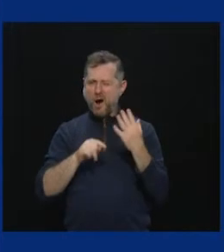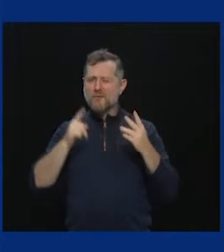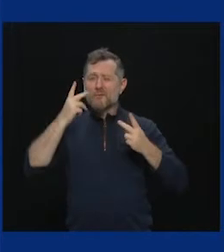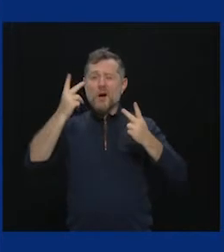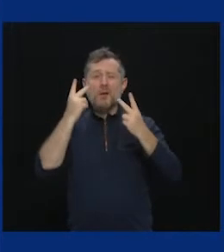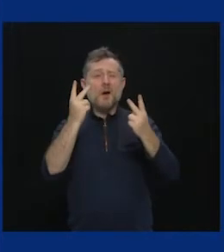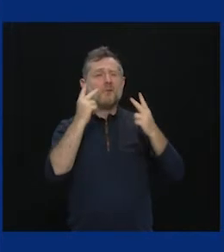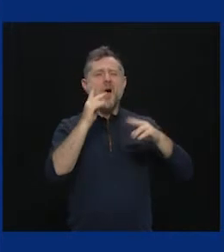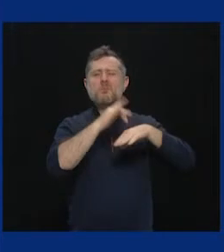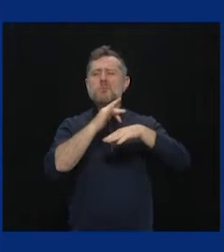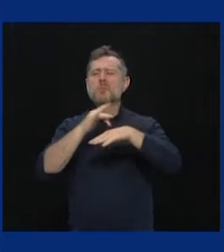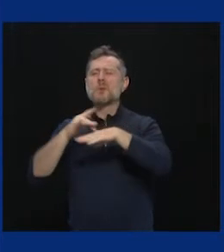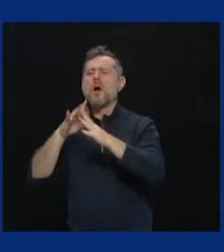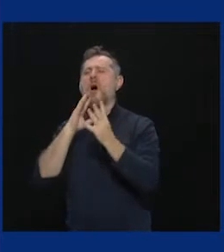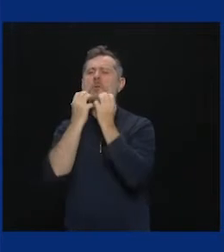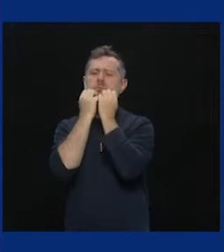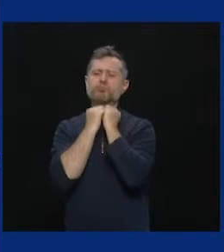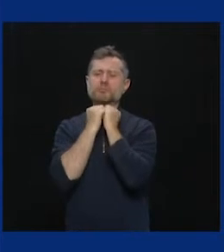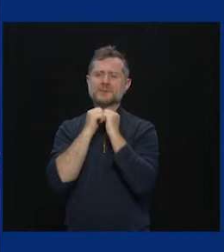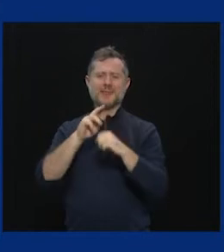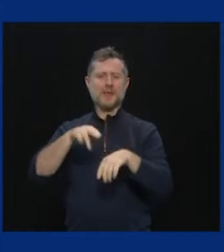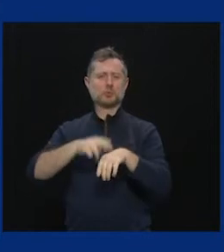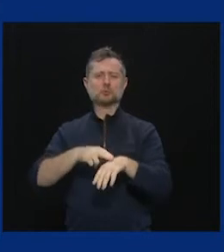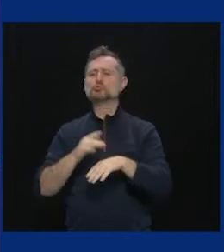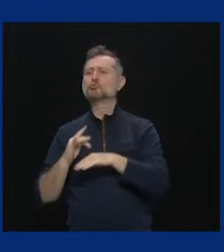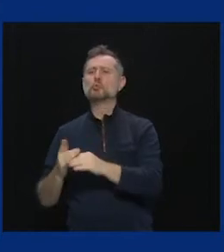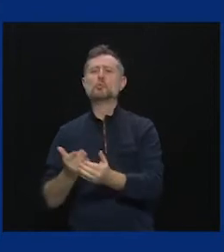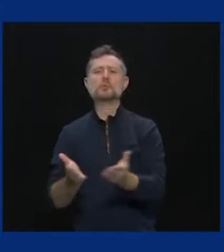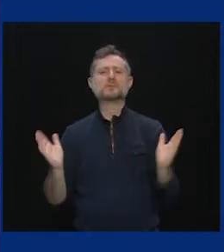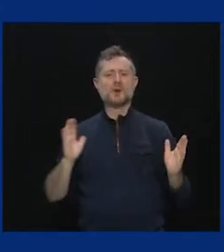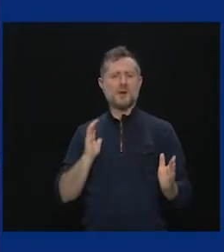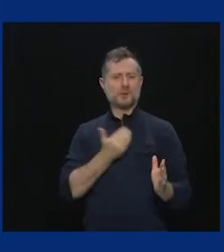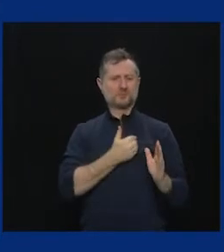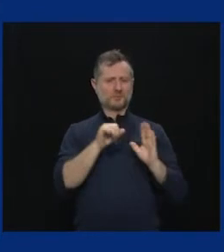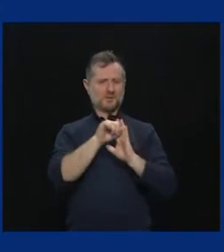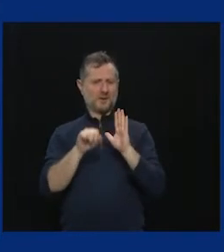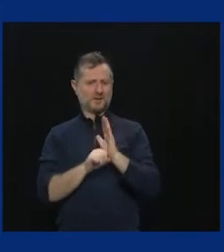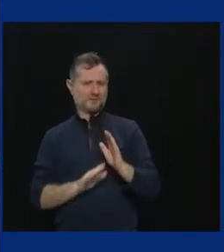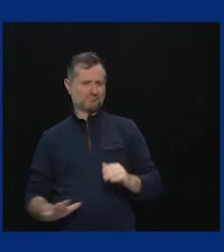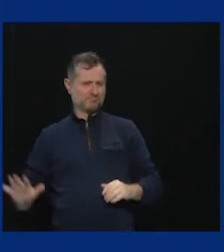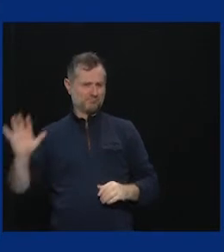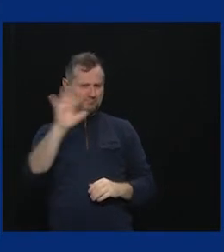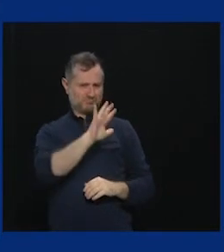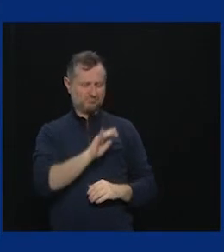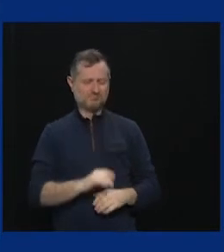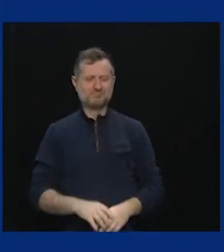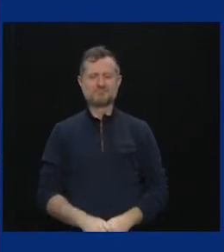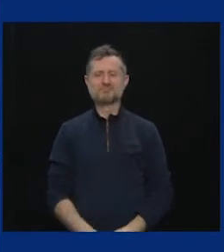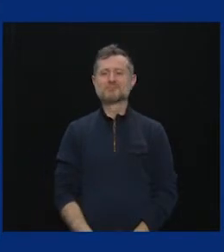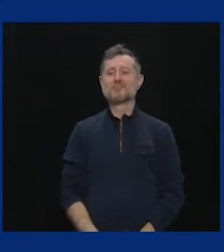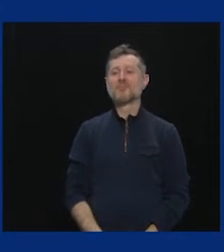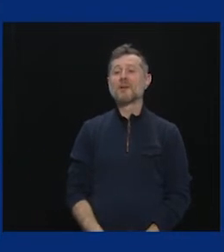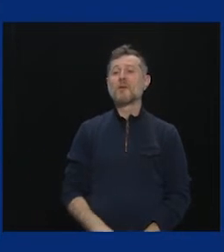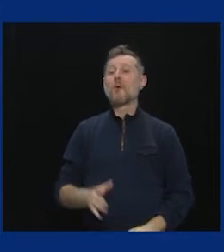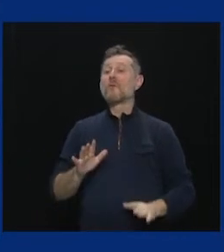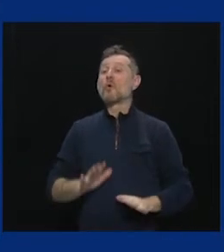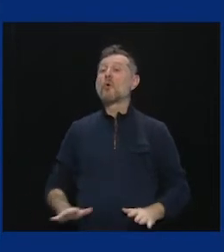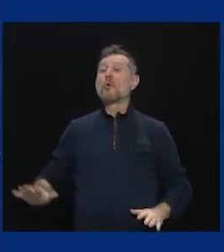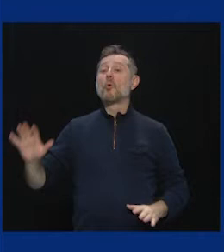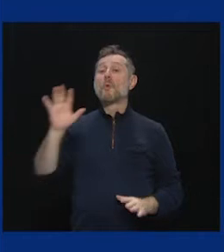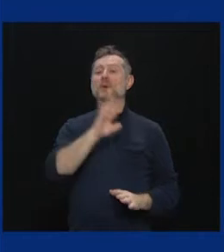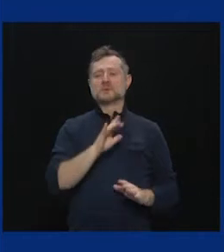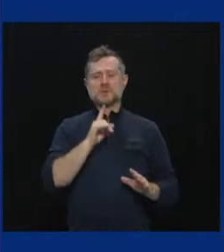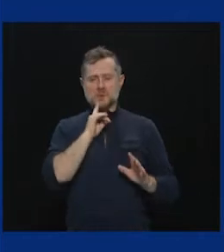across our magnificent Empire State, all made even more vibrant and